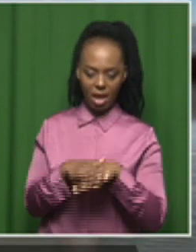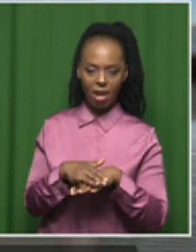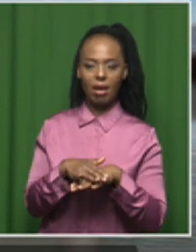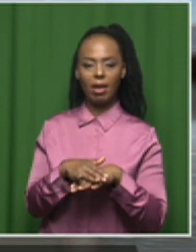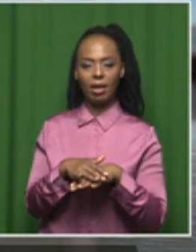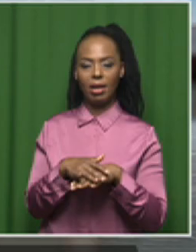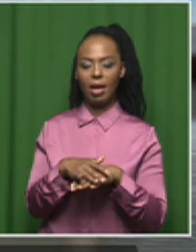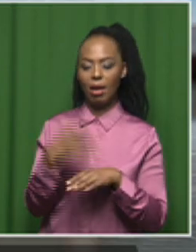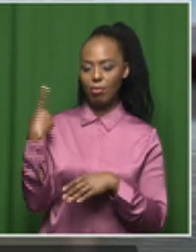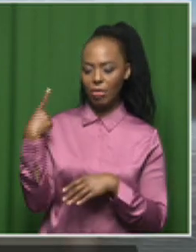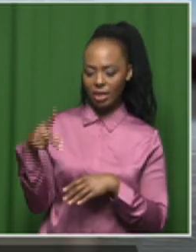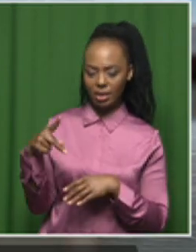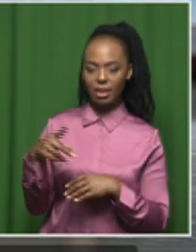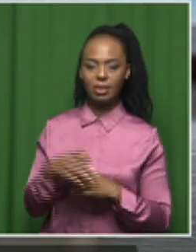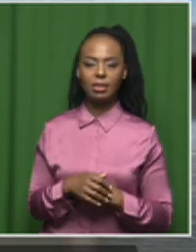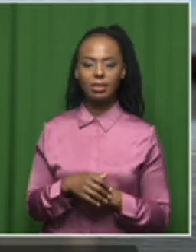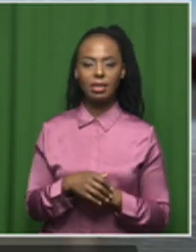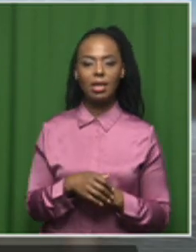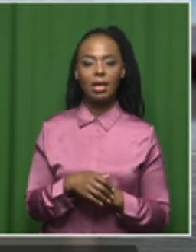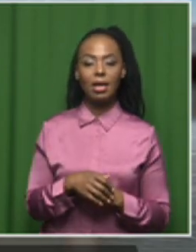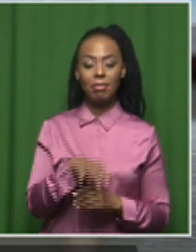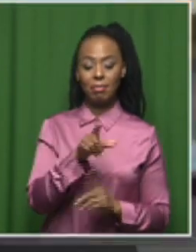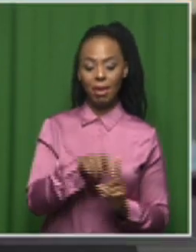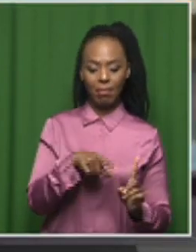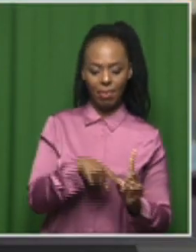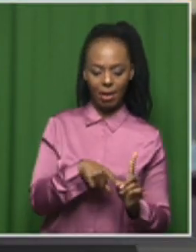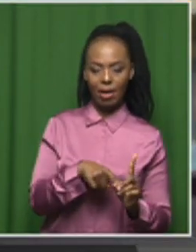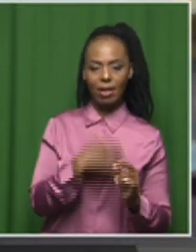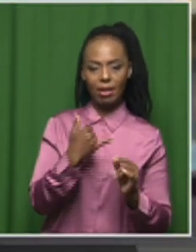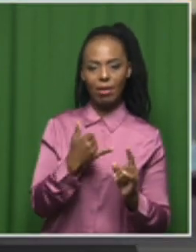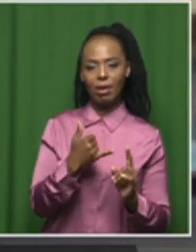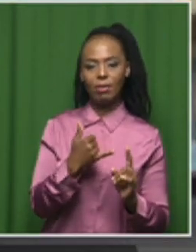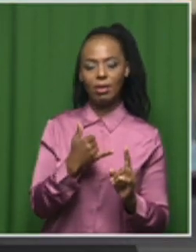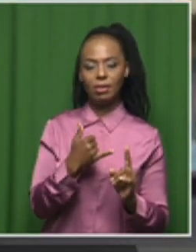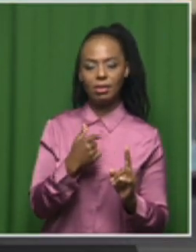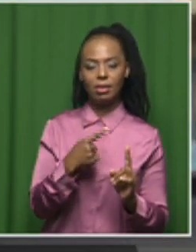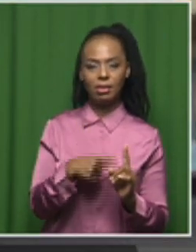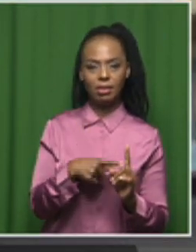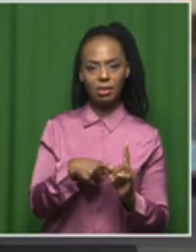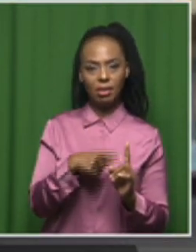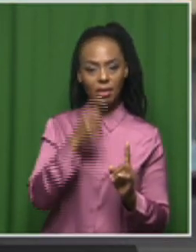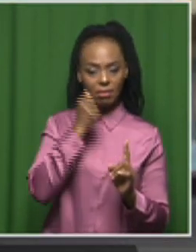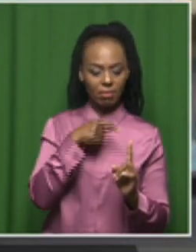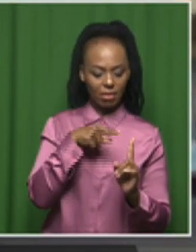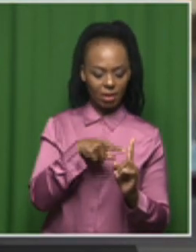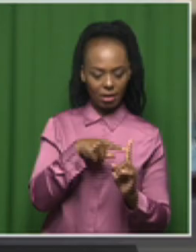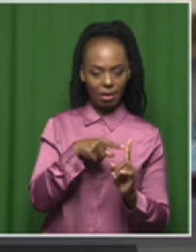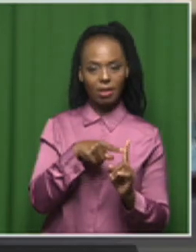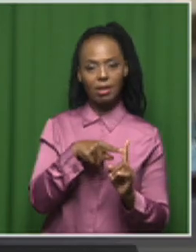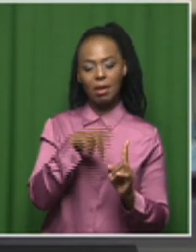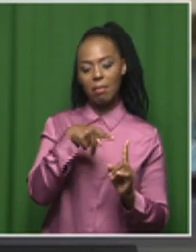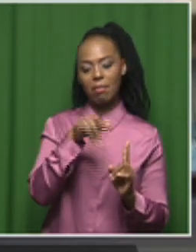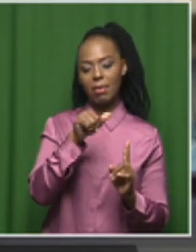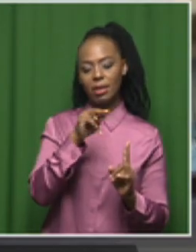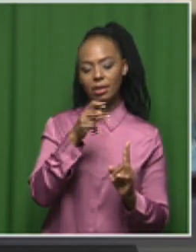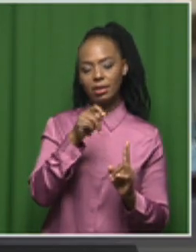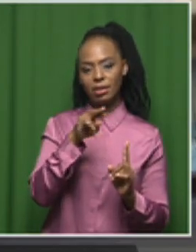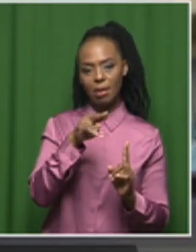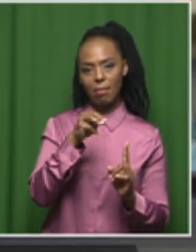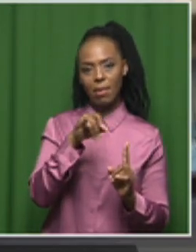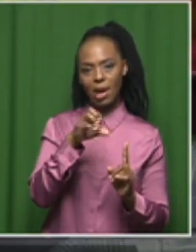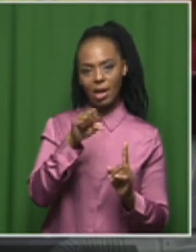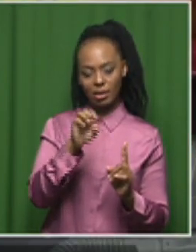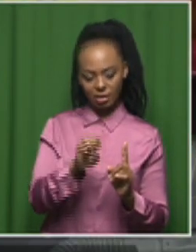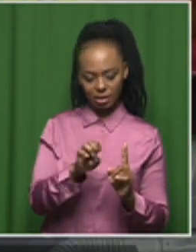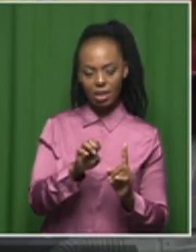doing is Puss in Boots the pantomime, and a pantomime style is an age-old style done all around the world, where